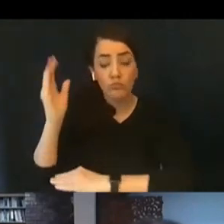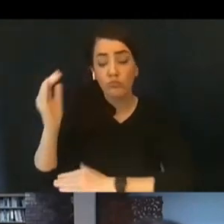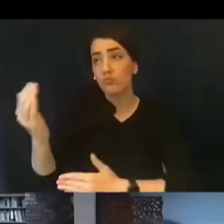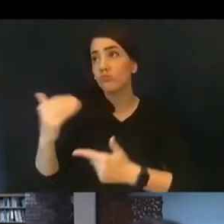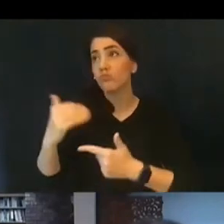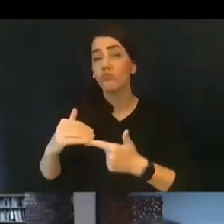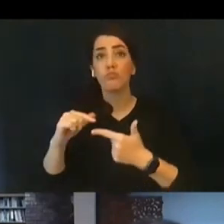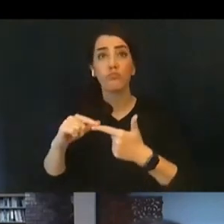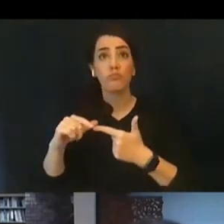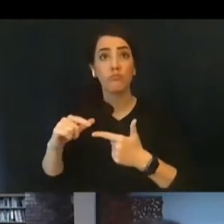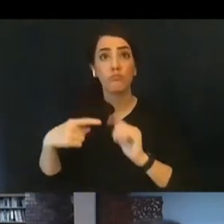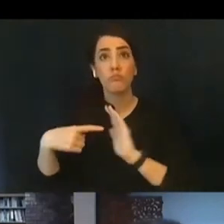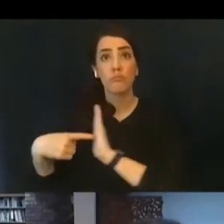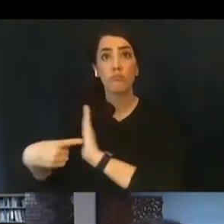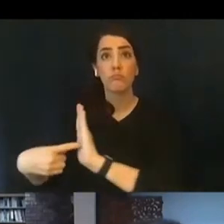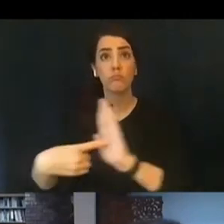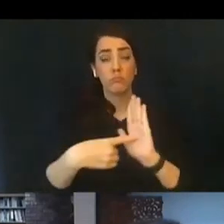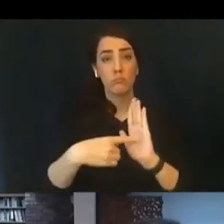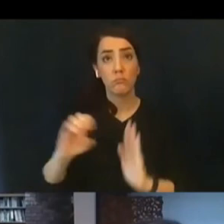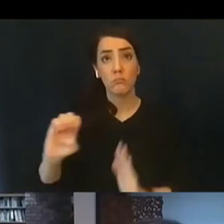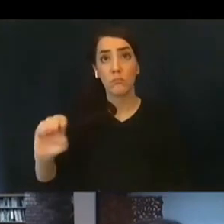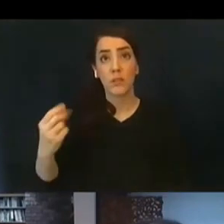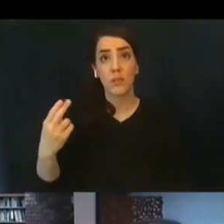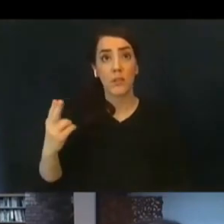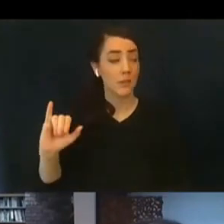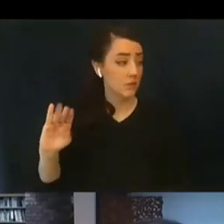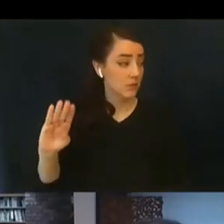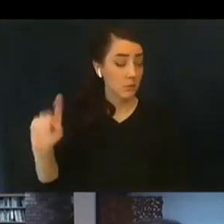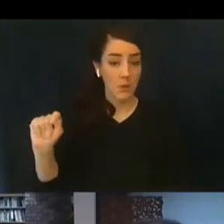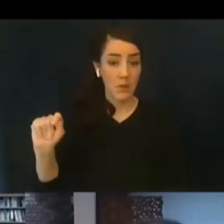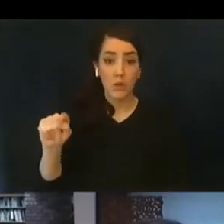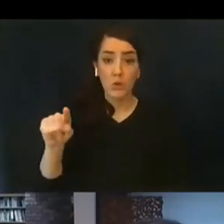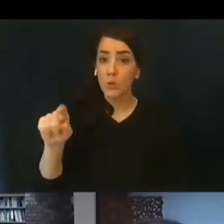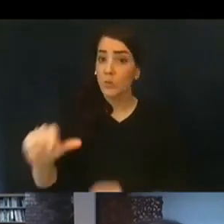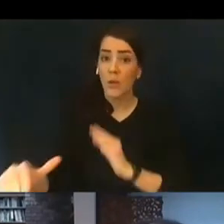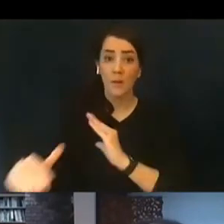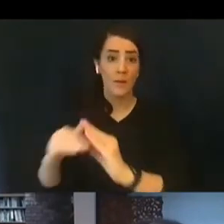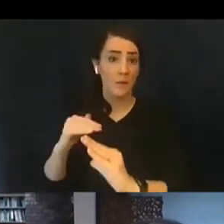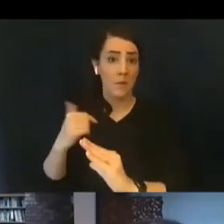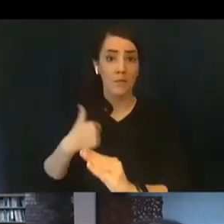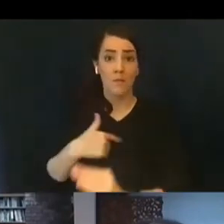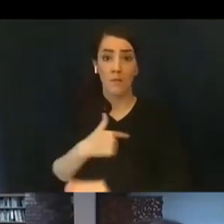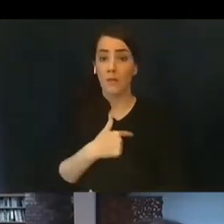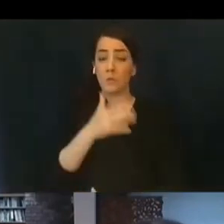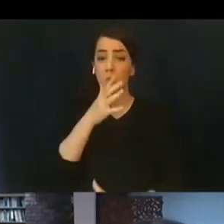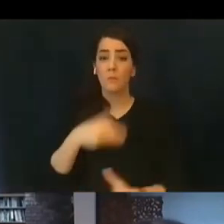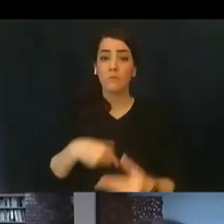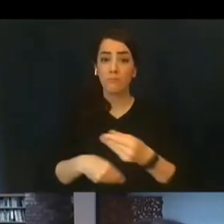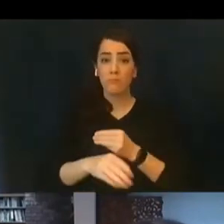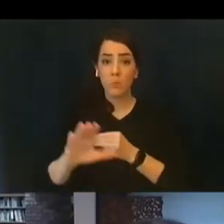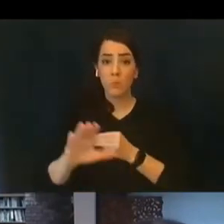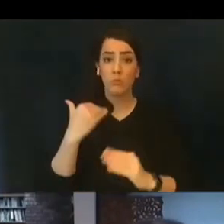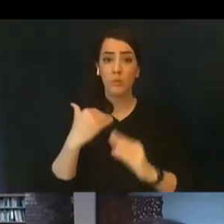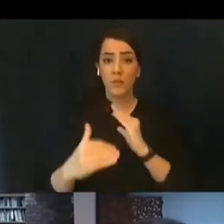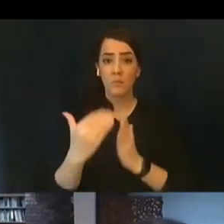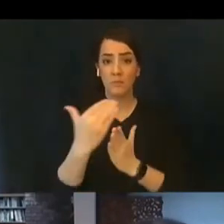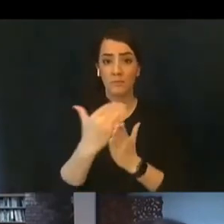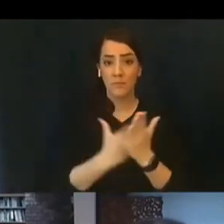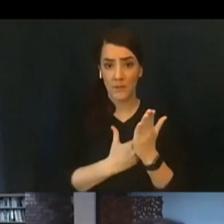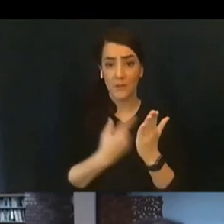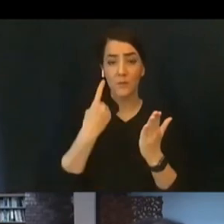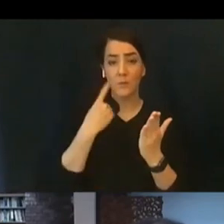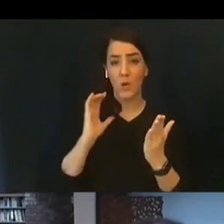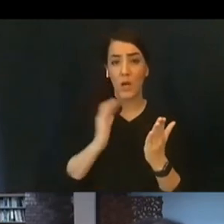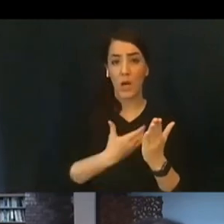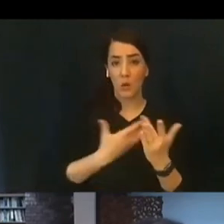please, uh, also you can send an email so that, and we would add you to our email list, or you can just follow our Facebook page